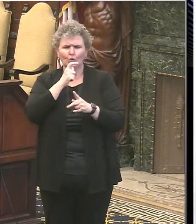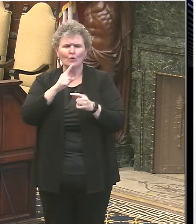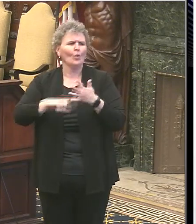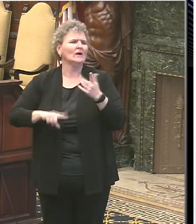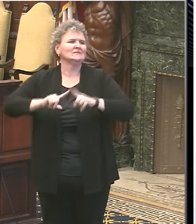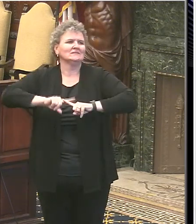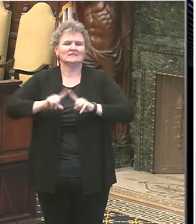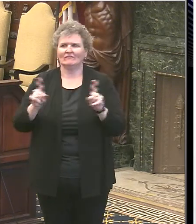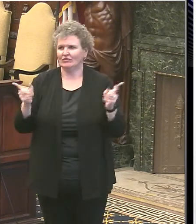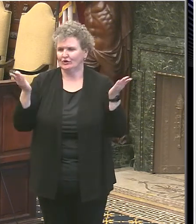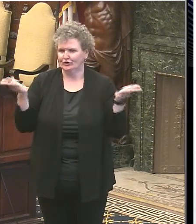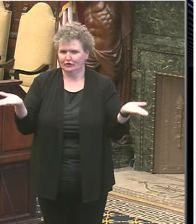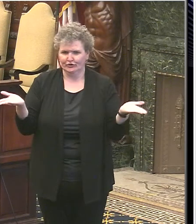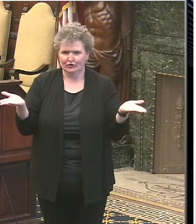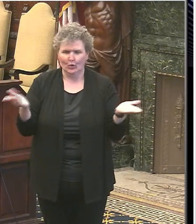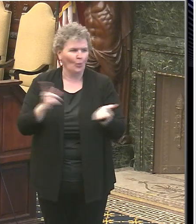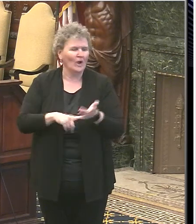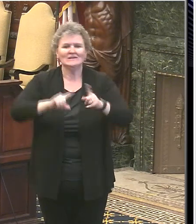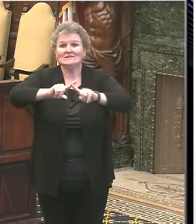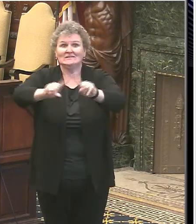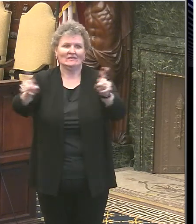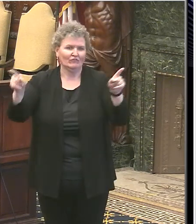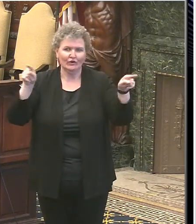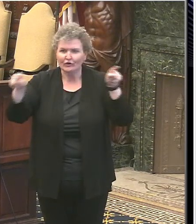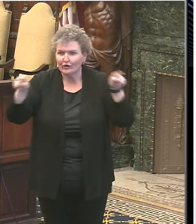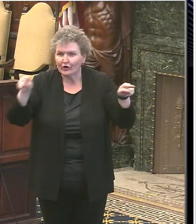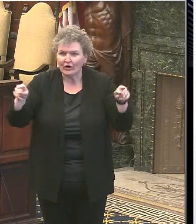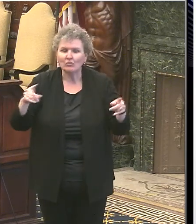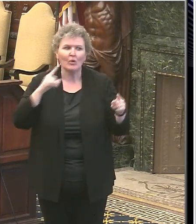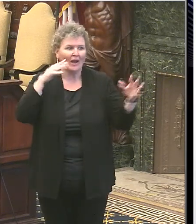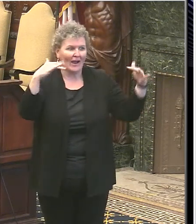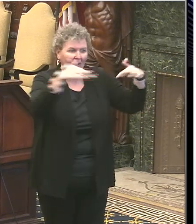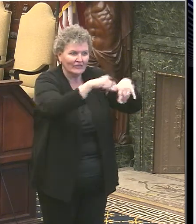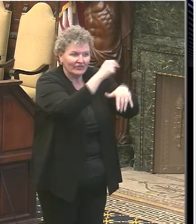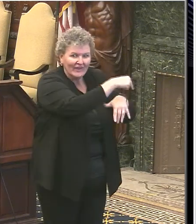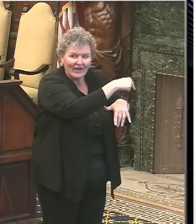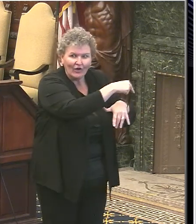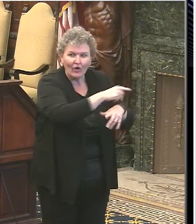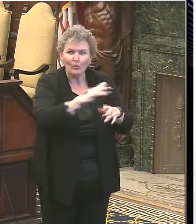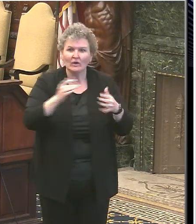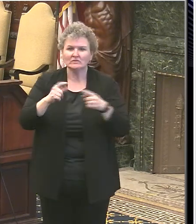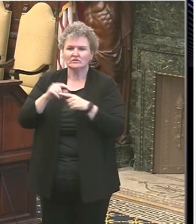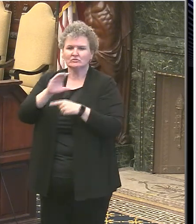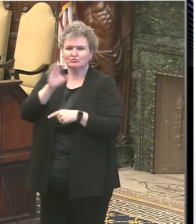restricted gatherings, outdoor gatherings versus the Christmas Village.